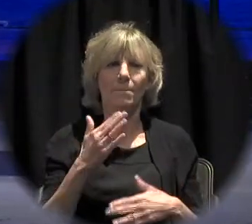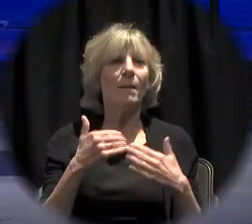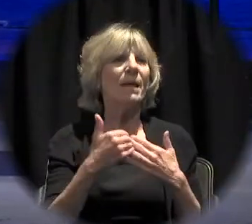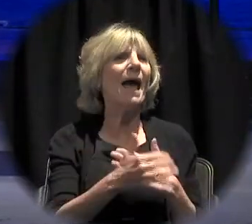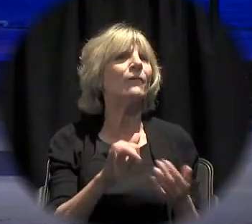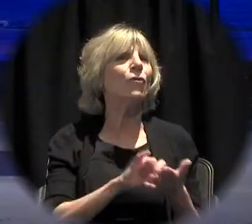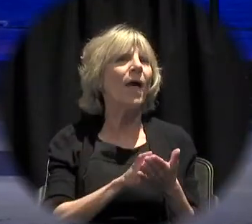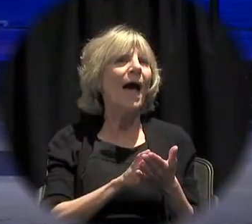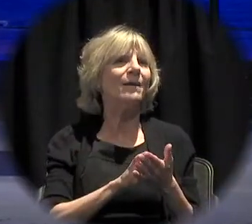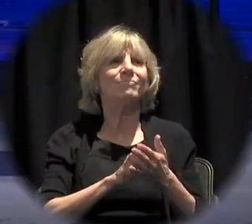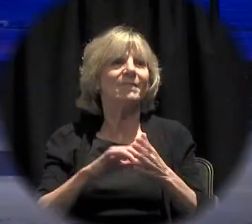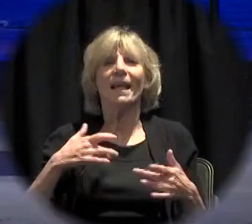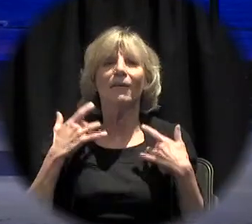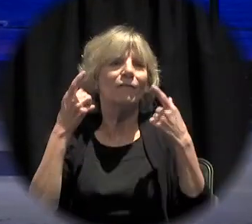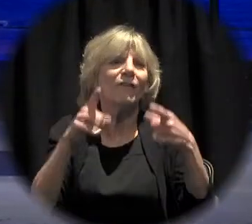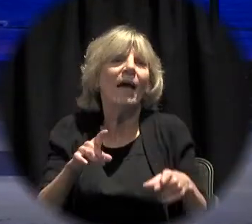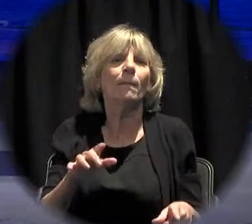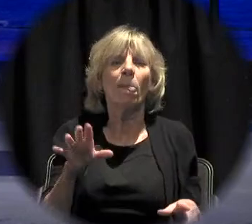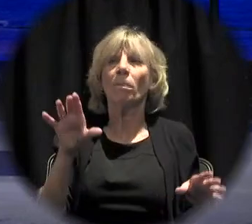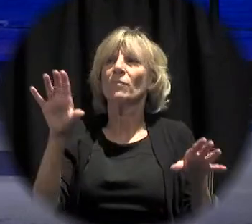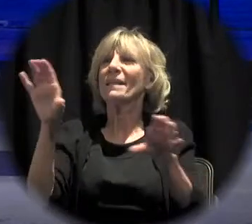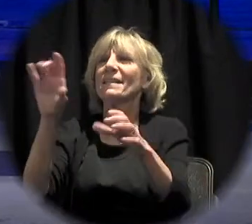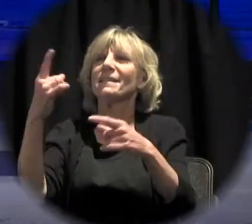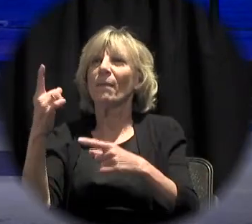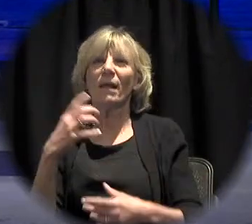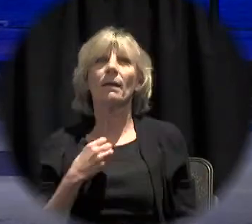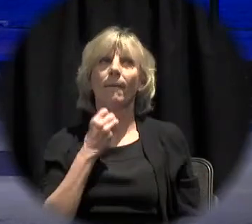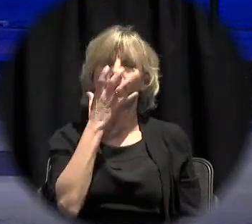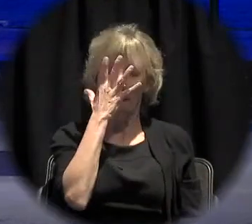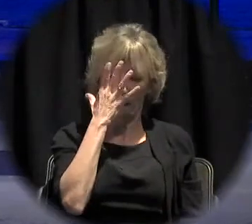upset with them because of something they did embarrassed us.